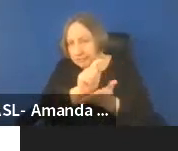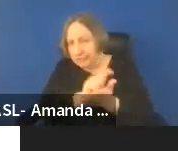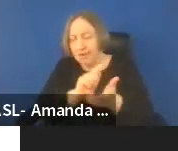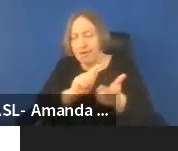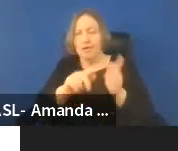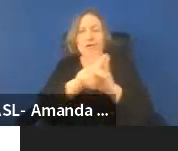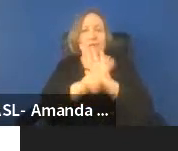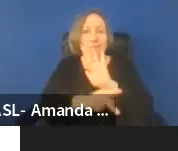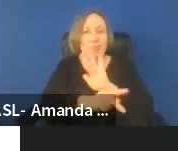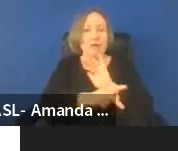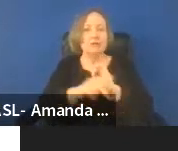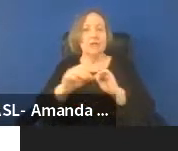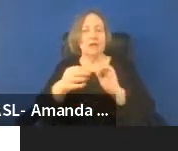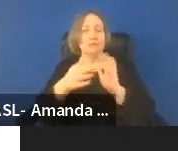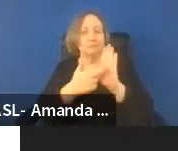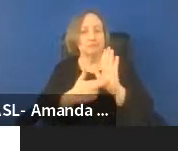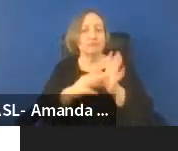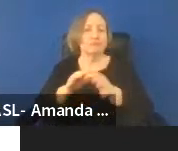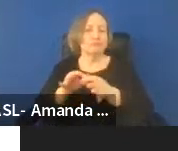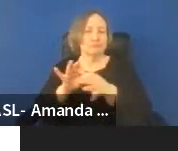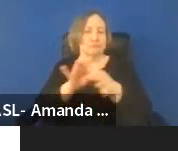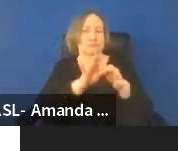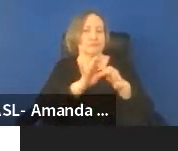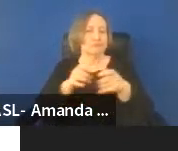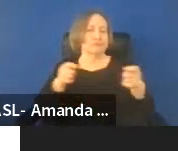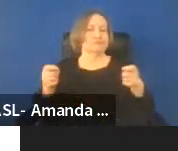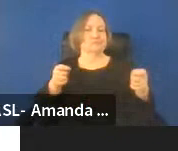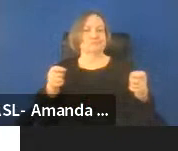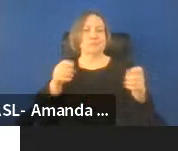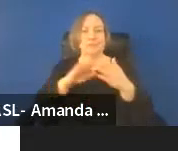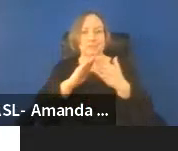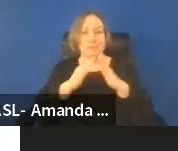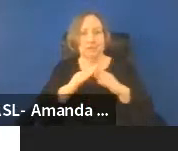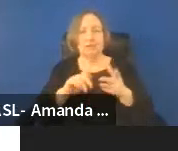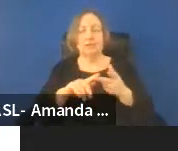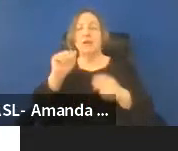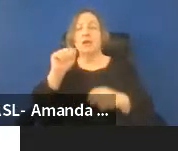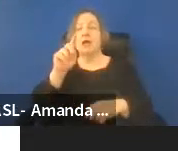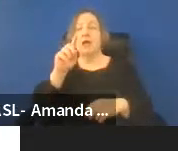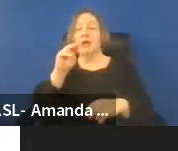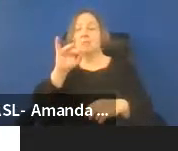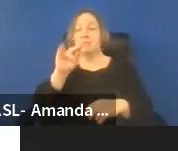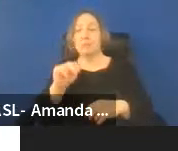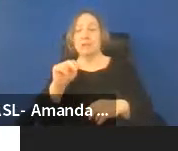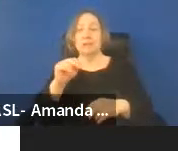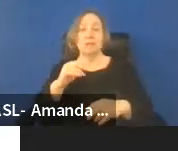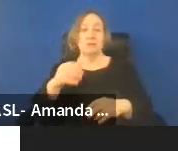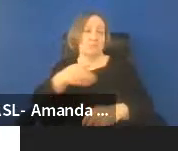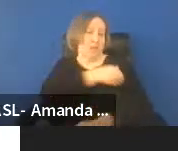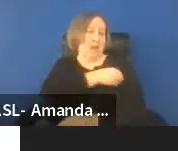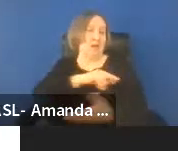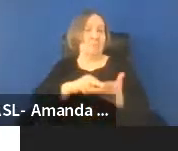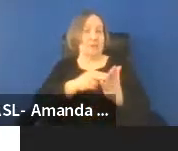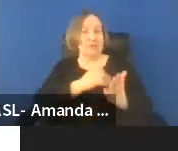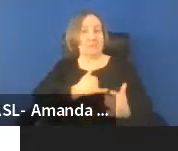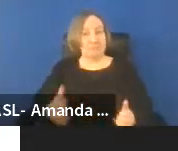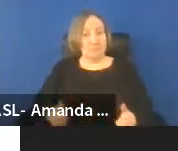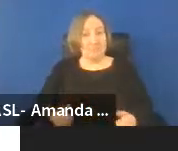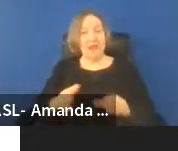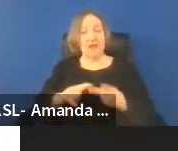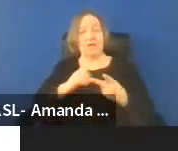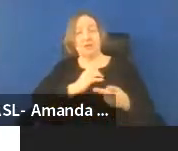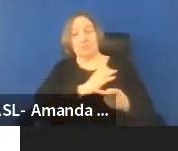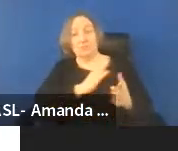and regulations that govern the city. Administrative power means the mayor and the commissioners also